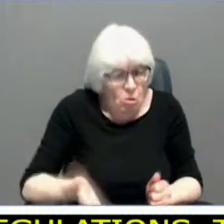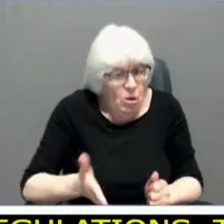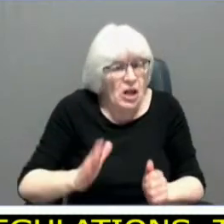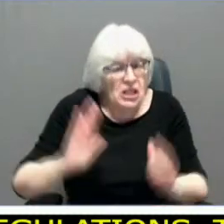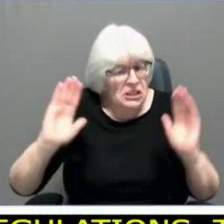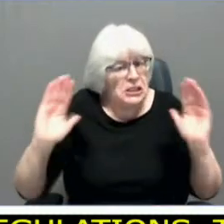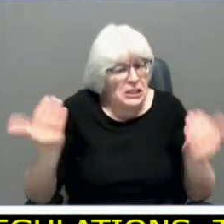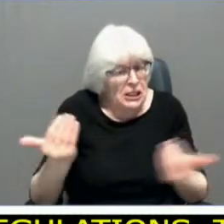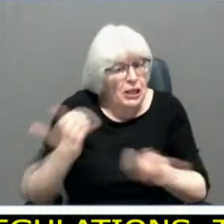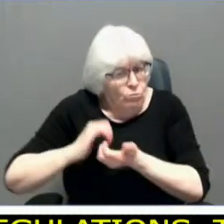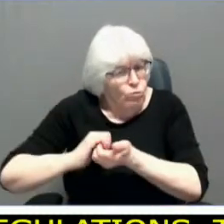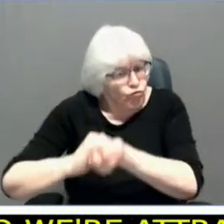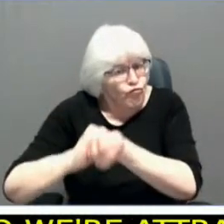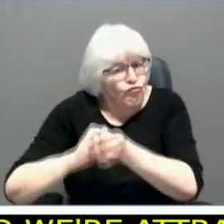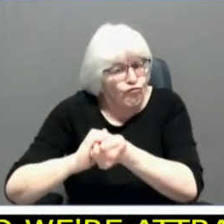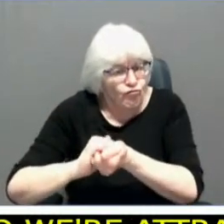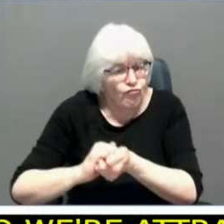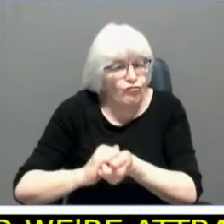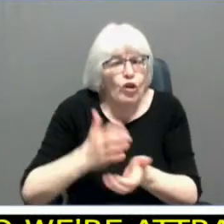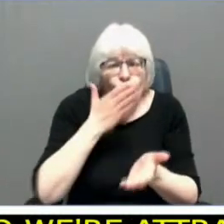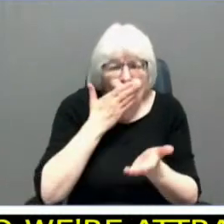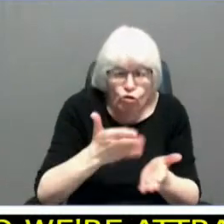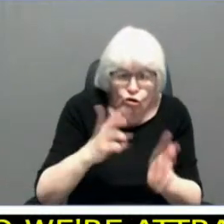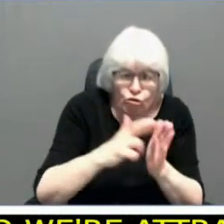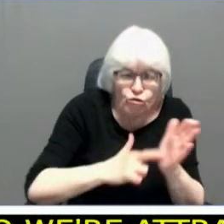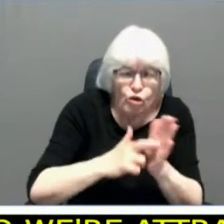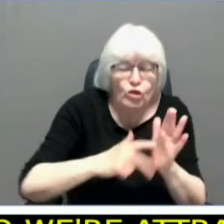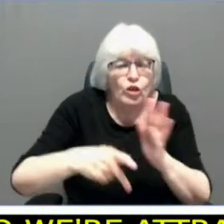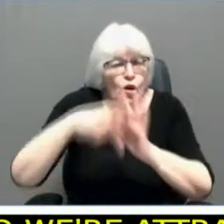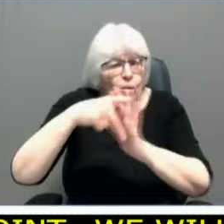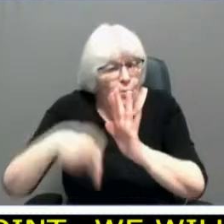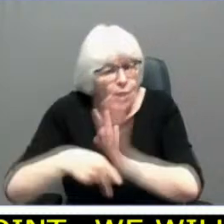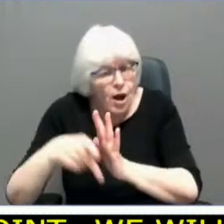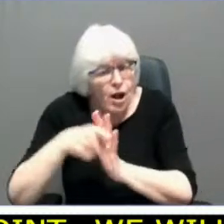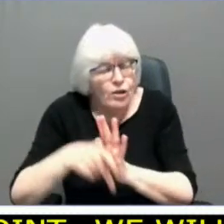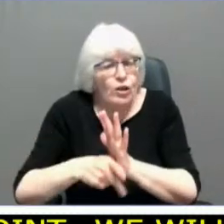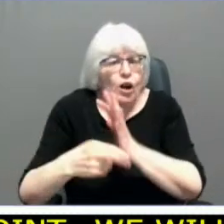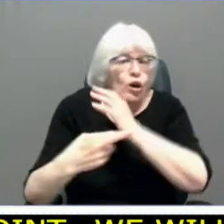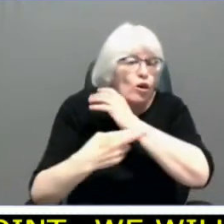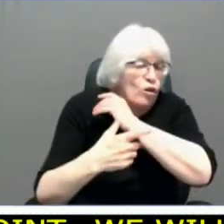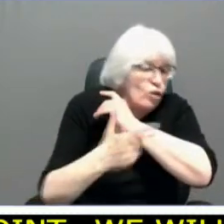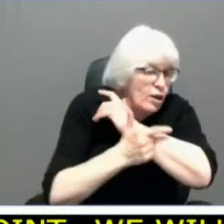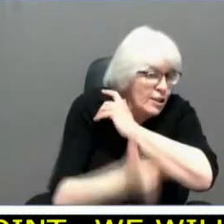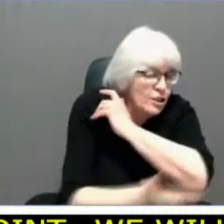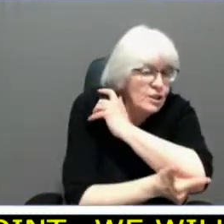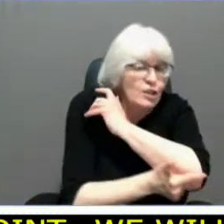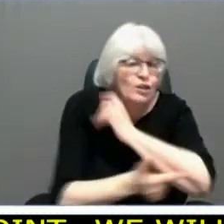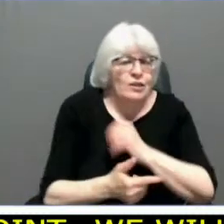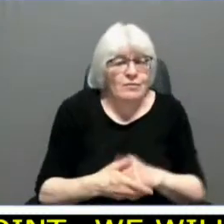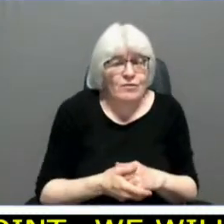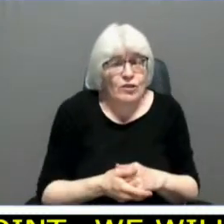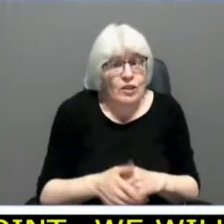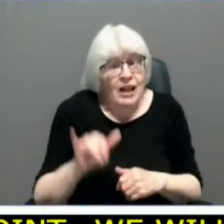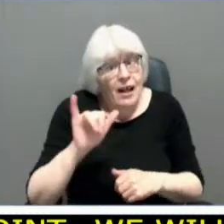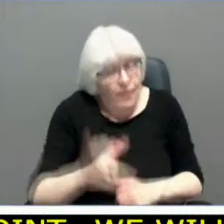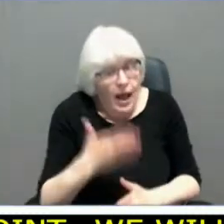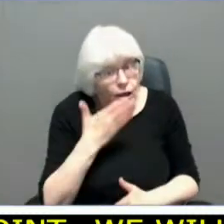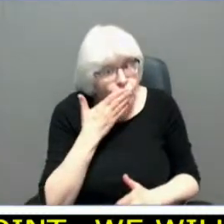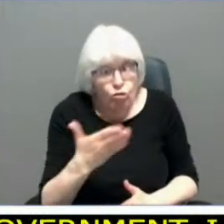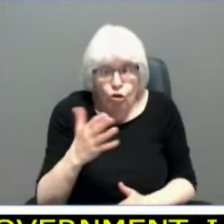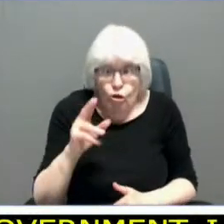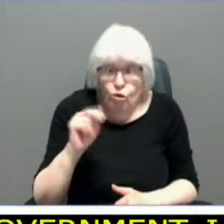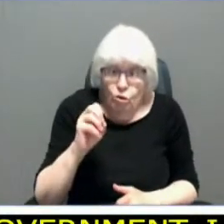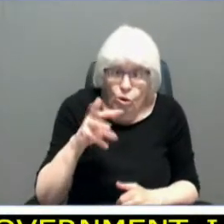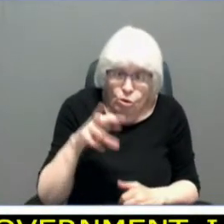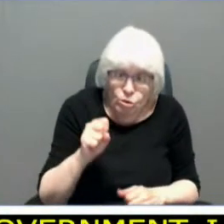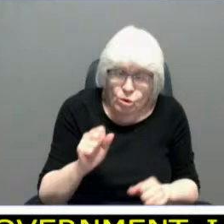the regulations and the legislation as well. So those are that's a good news story. The potential there is very,